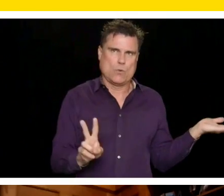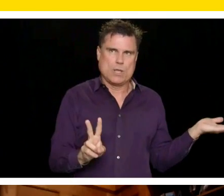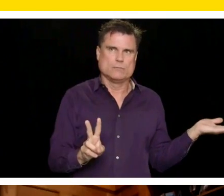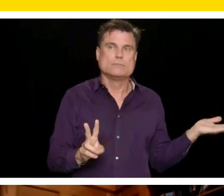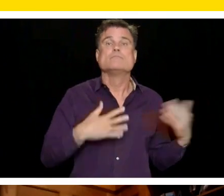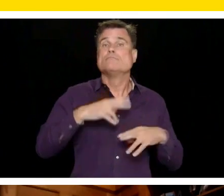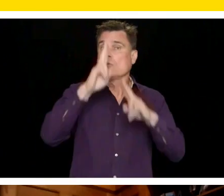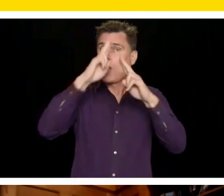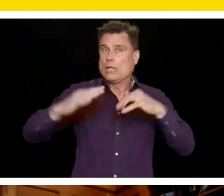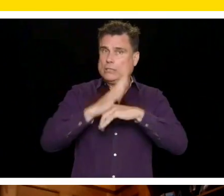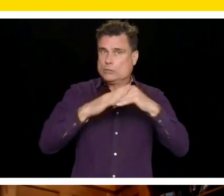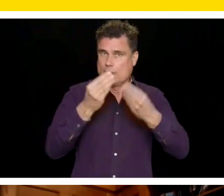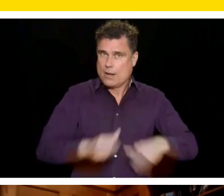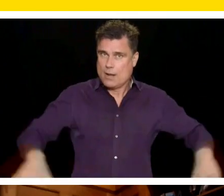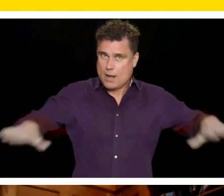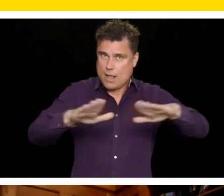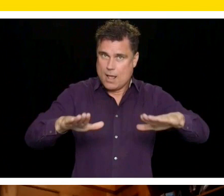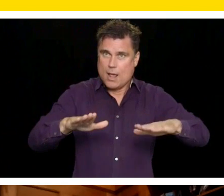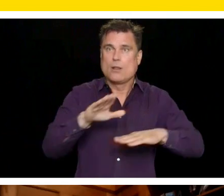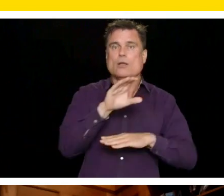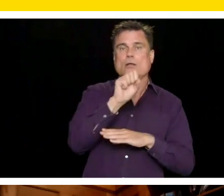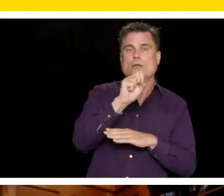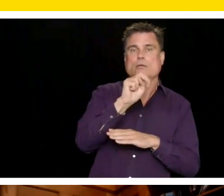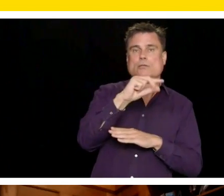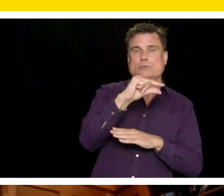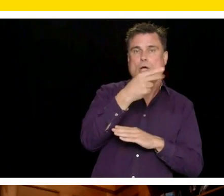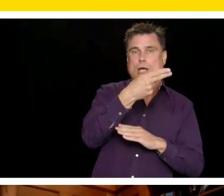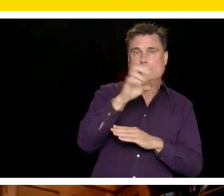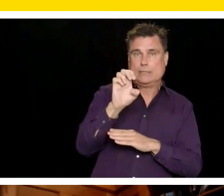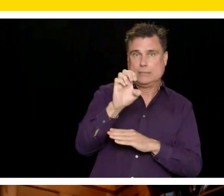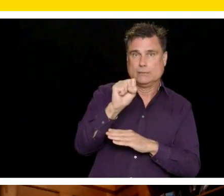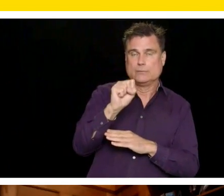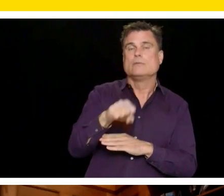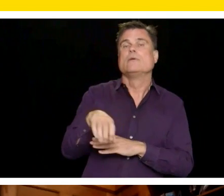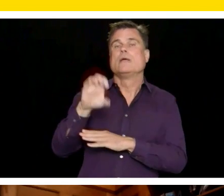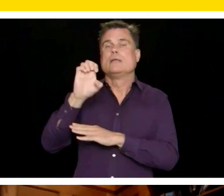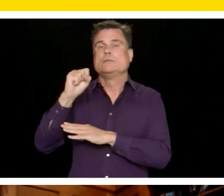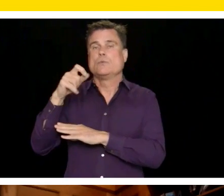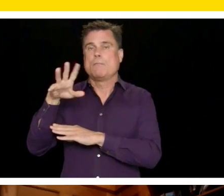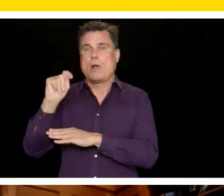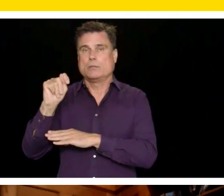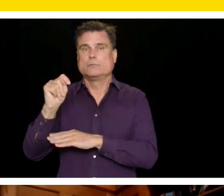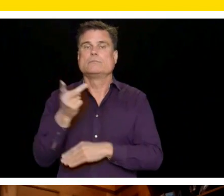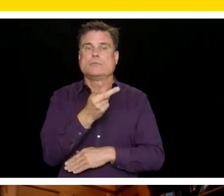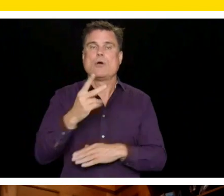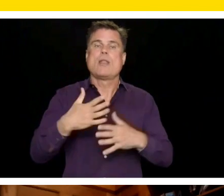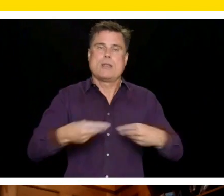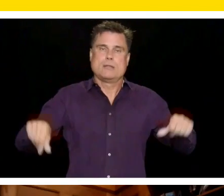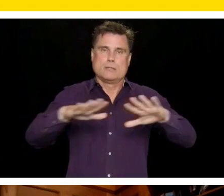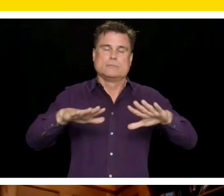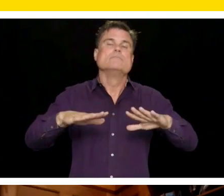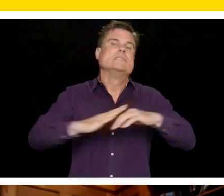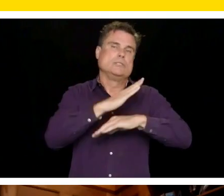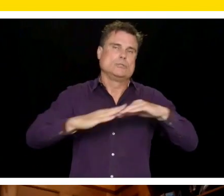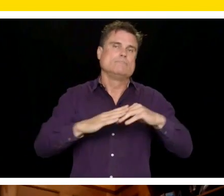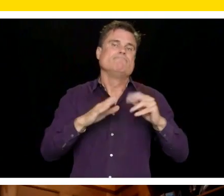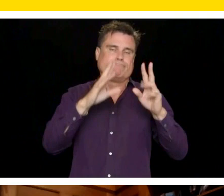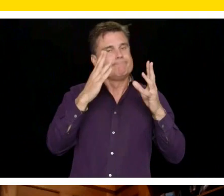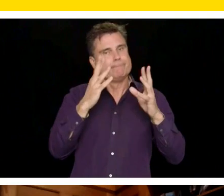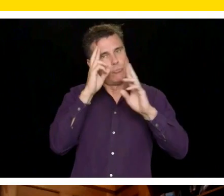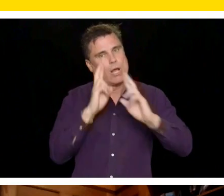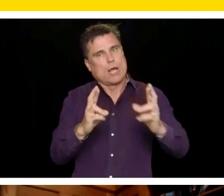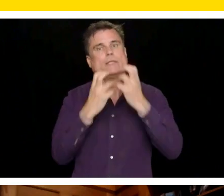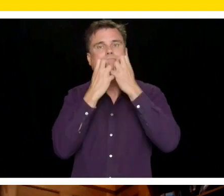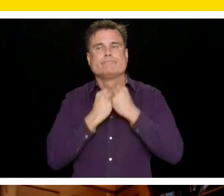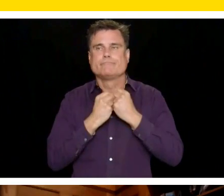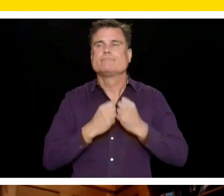do this town hall today. One of the things, and I don't want to talk too long, I want to make sure that we have a lot of time to get to questions. I know